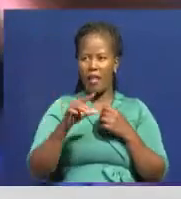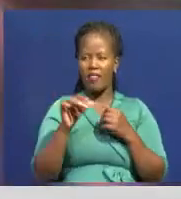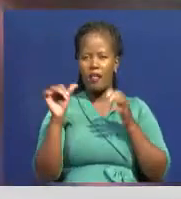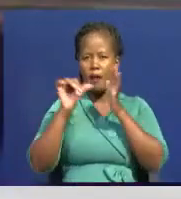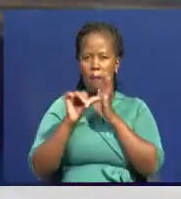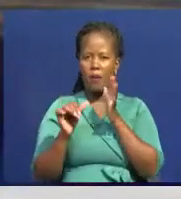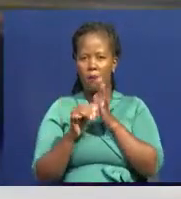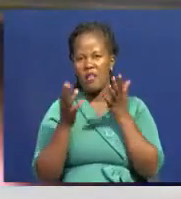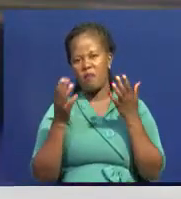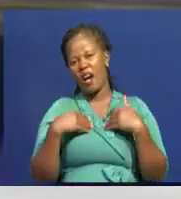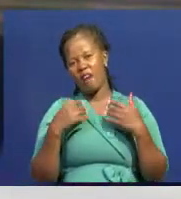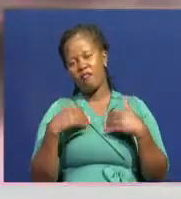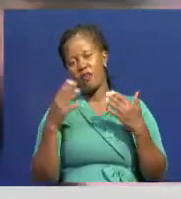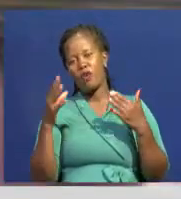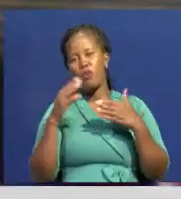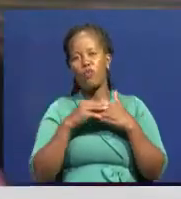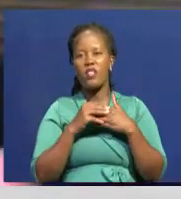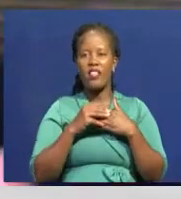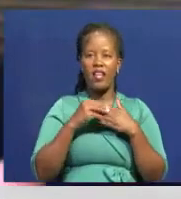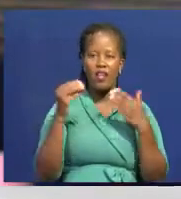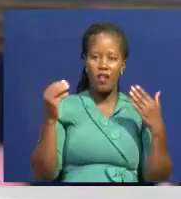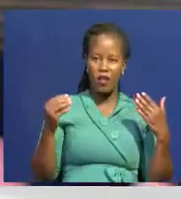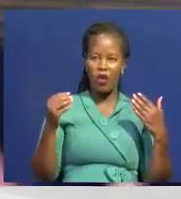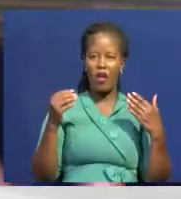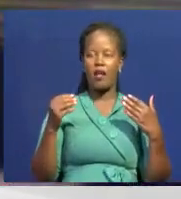the dollar,